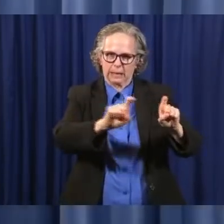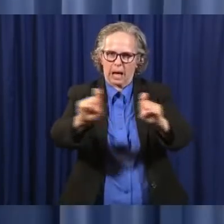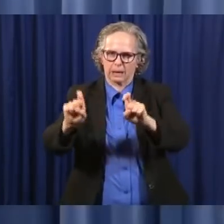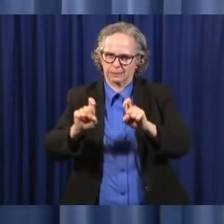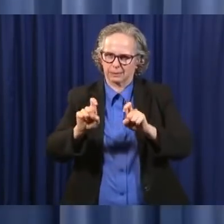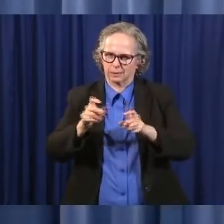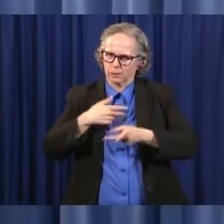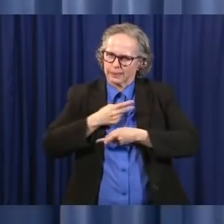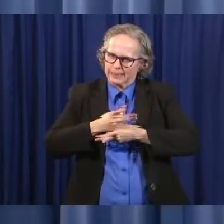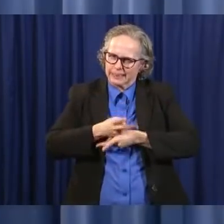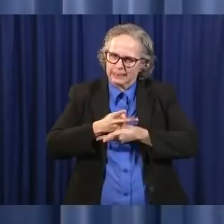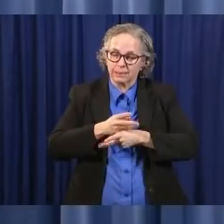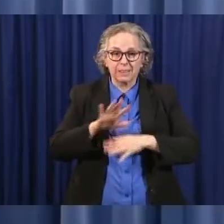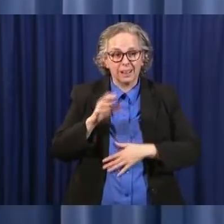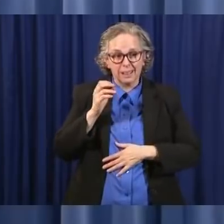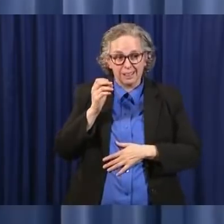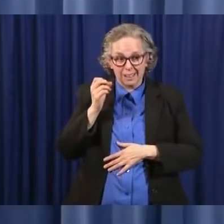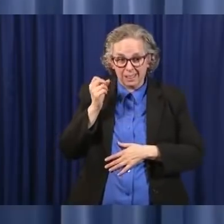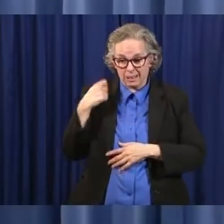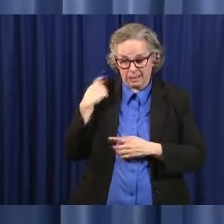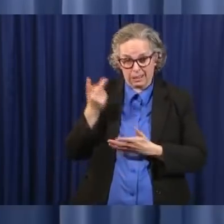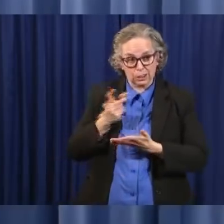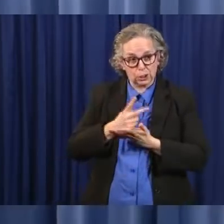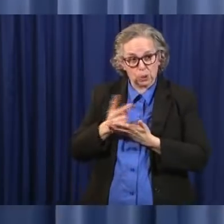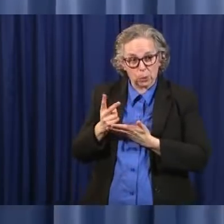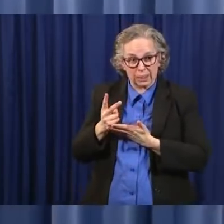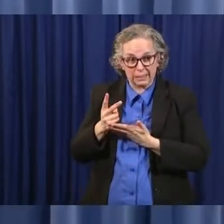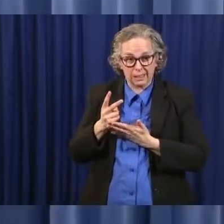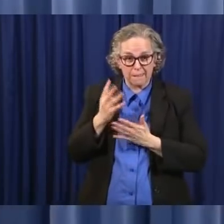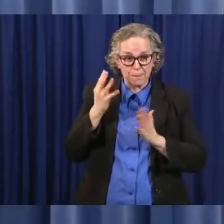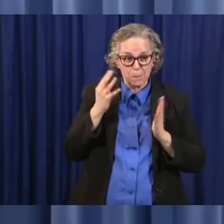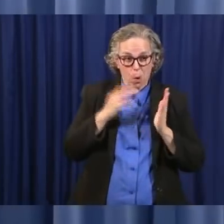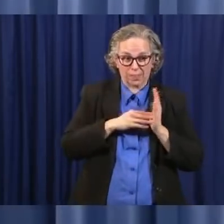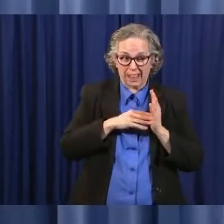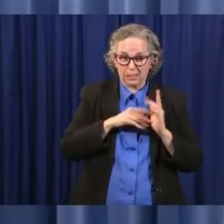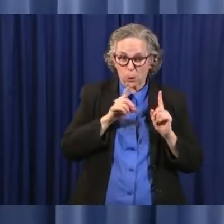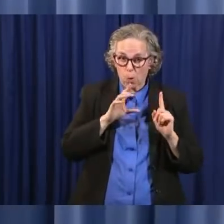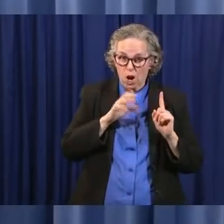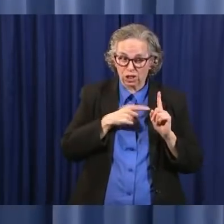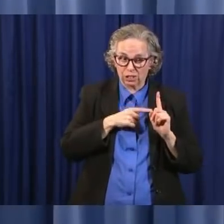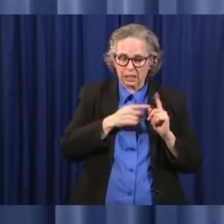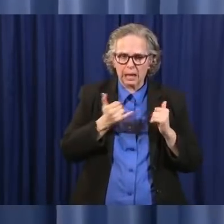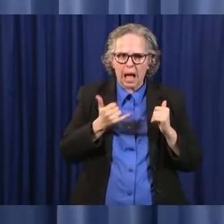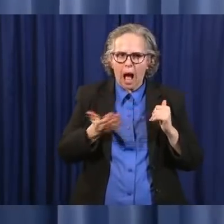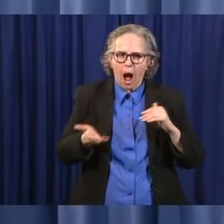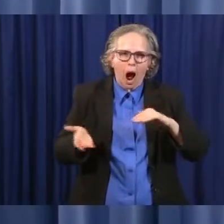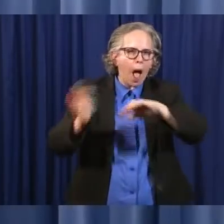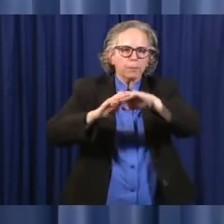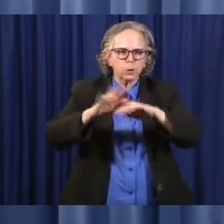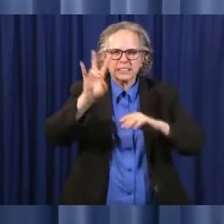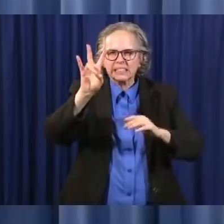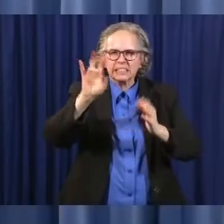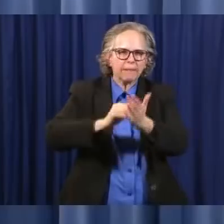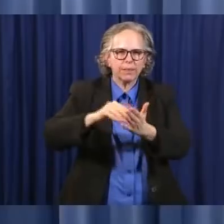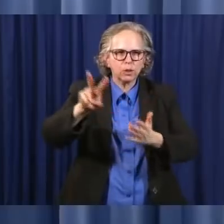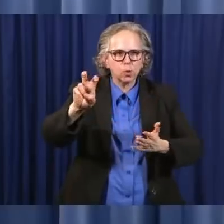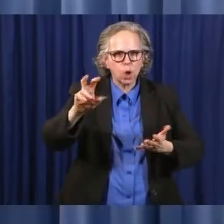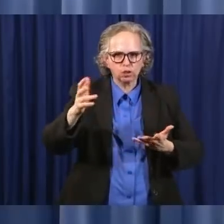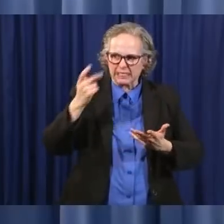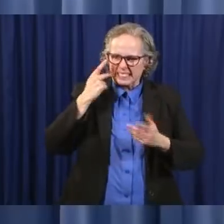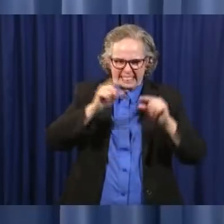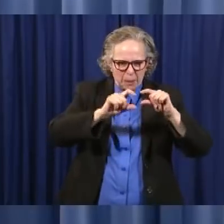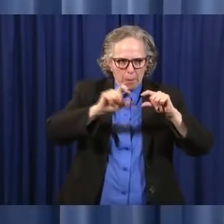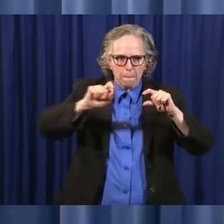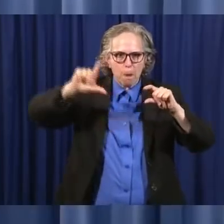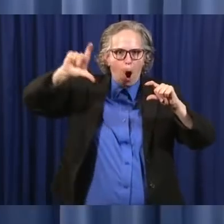I said, in a 2-week period, we've gone from 4,100 to 7,200. I would fully expect those numbers to